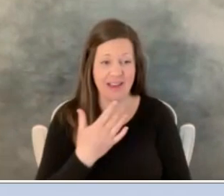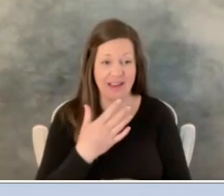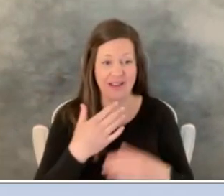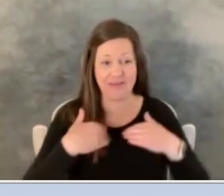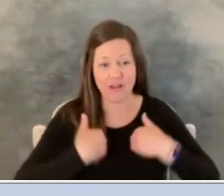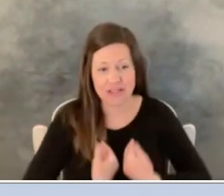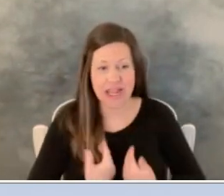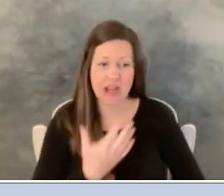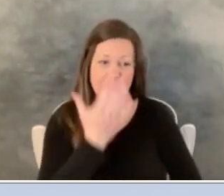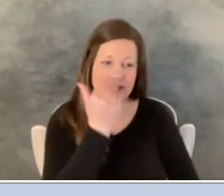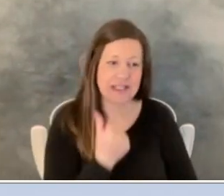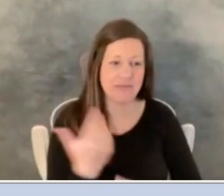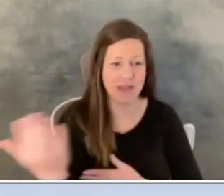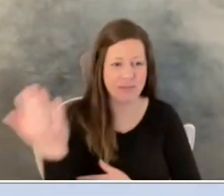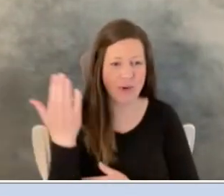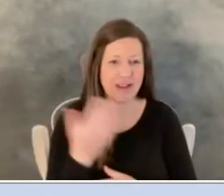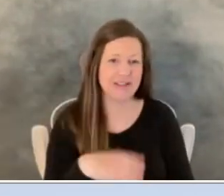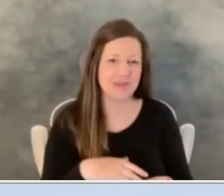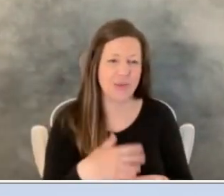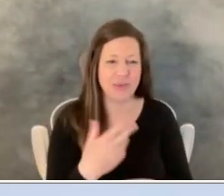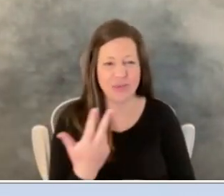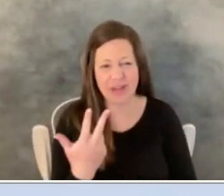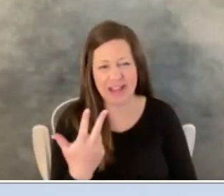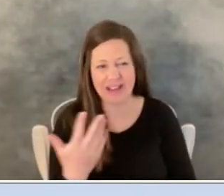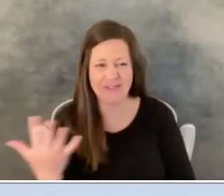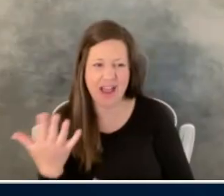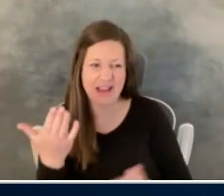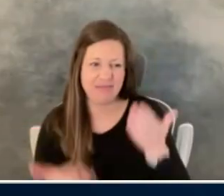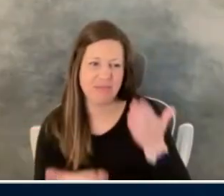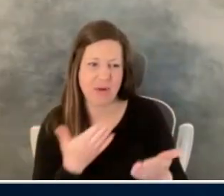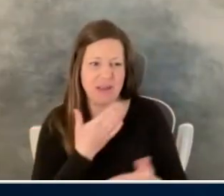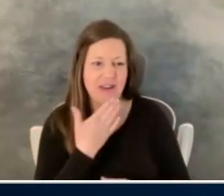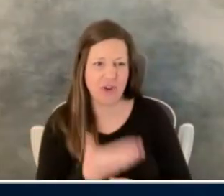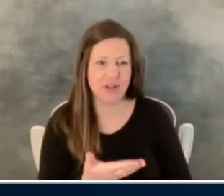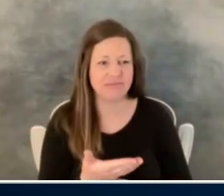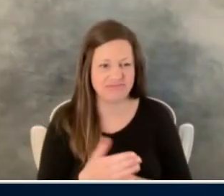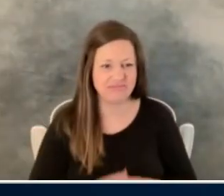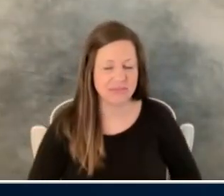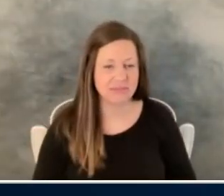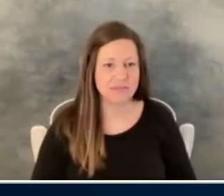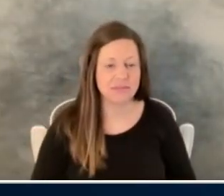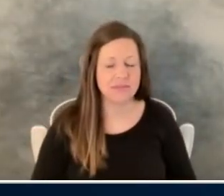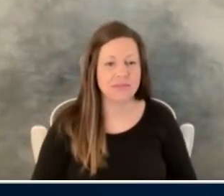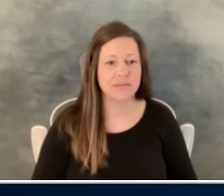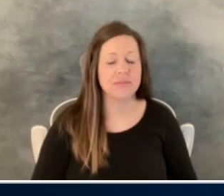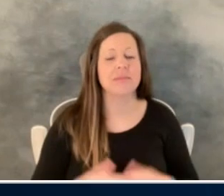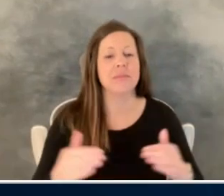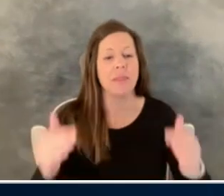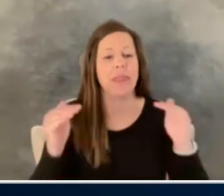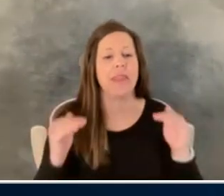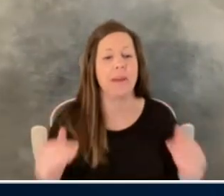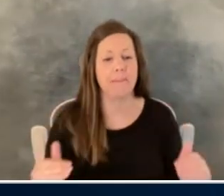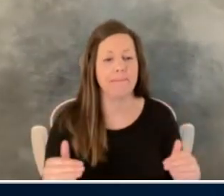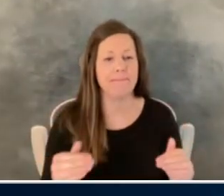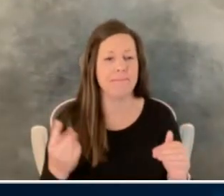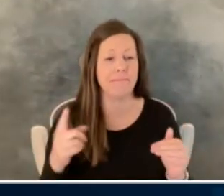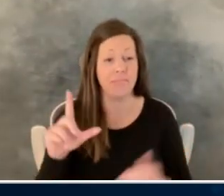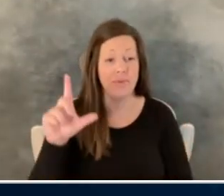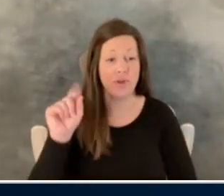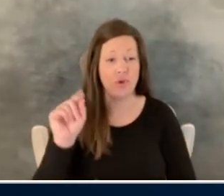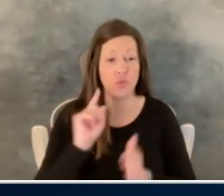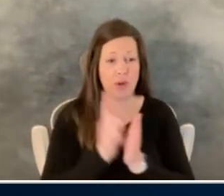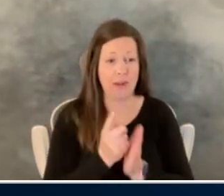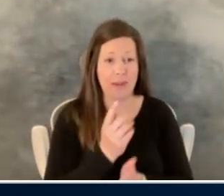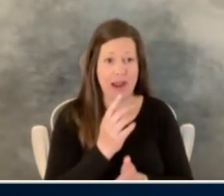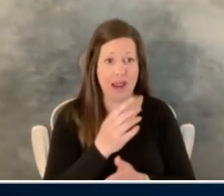say somewhere between 3 and 5 is probably an ideal dose. Gene has a great question. He wants to know, are 20-minute power naps better